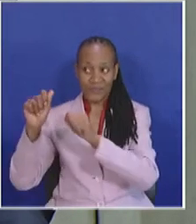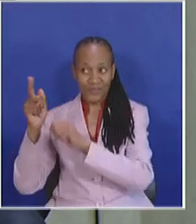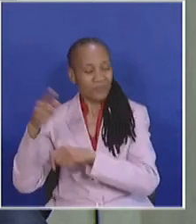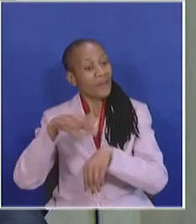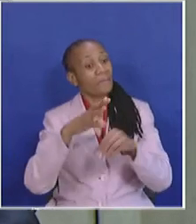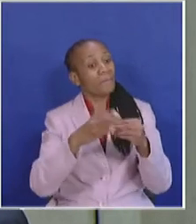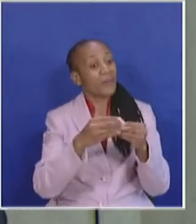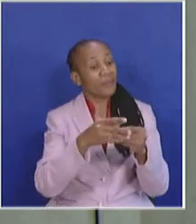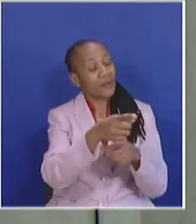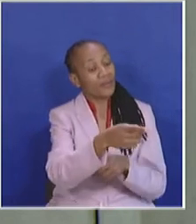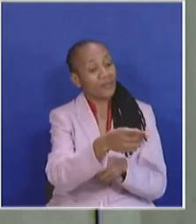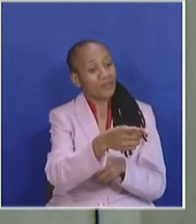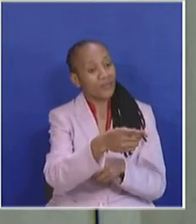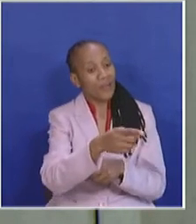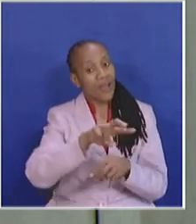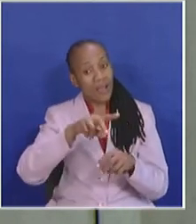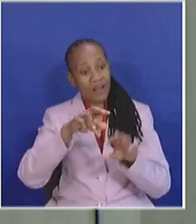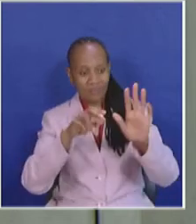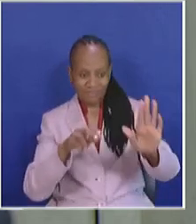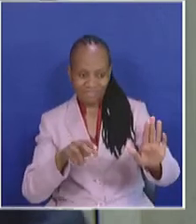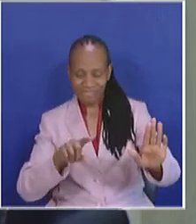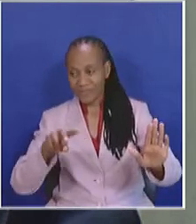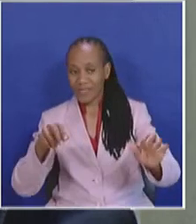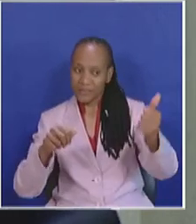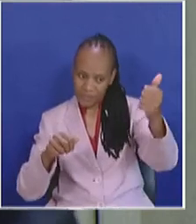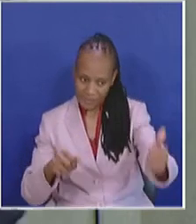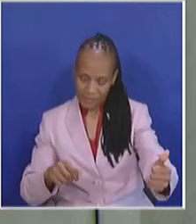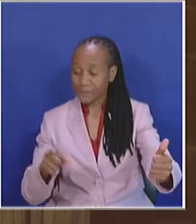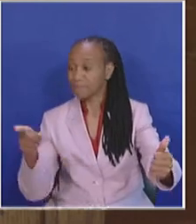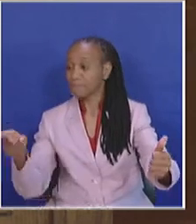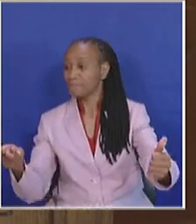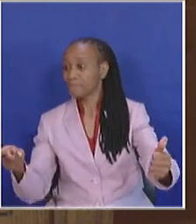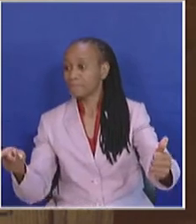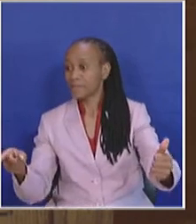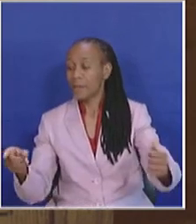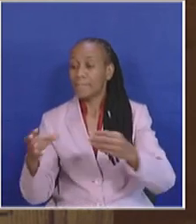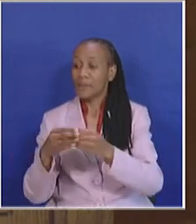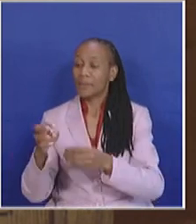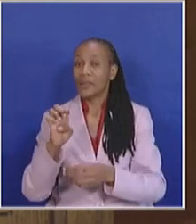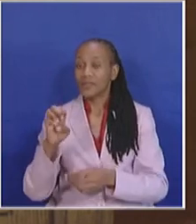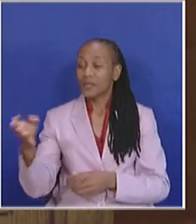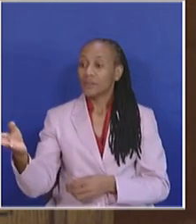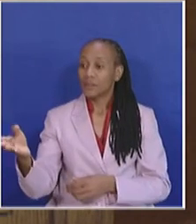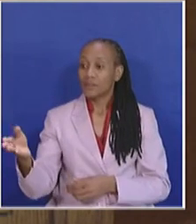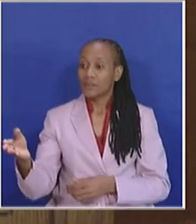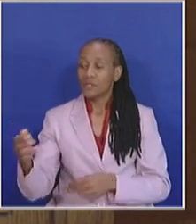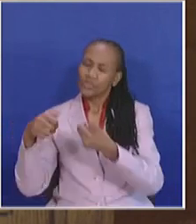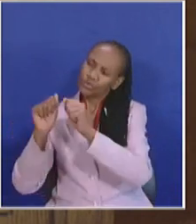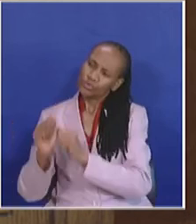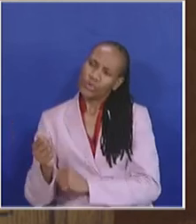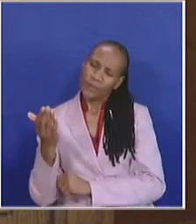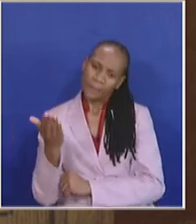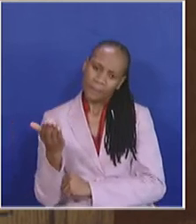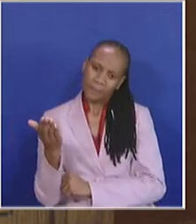supply industry. Honorable Muhai, another point of order. Please take your seat, sir. Honorable Yesak. Honorable Chair, through you,